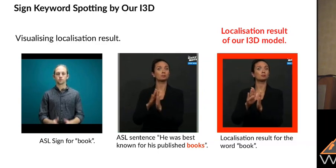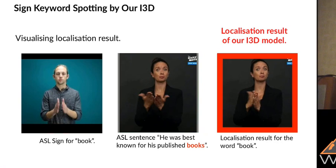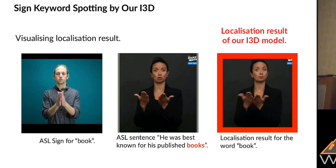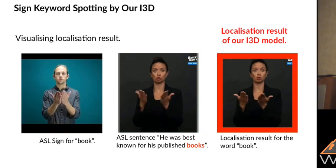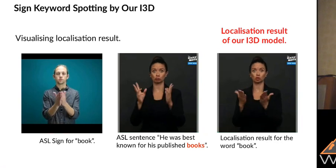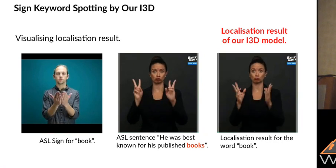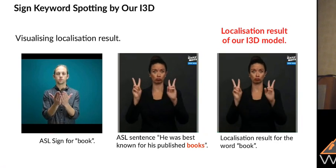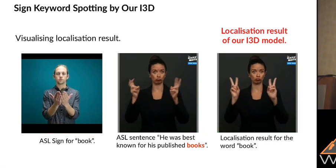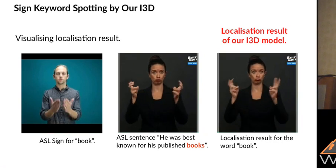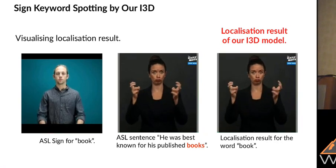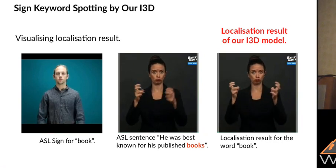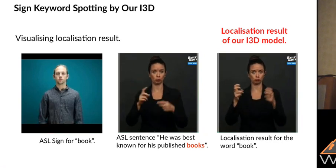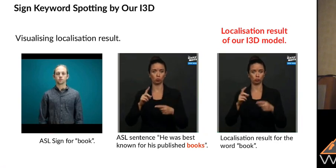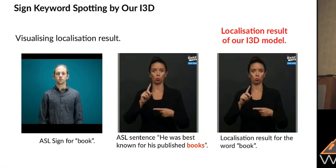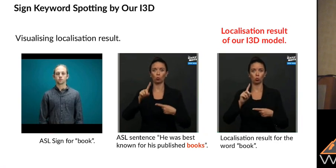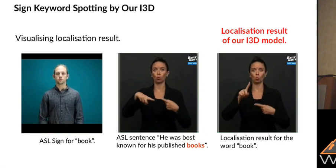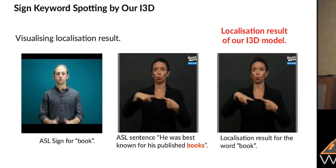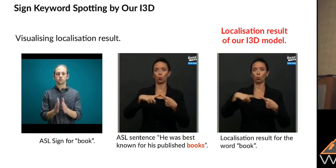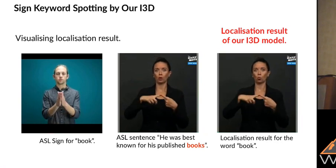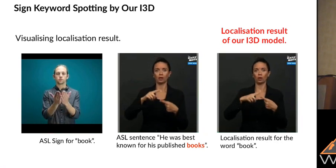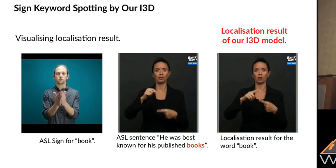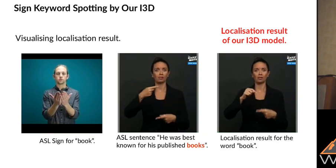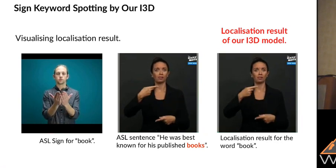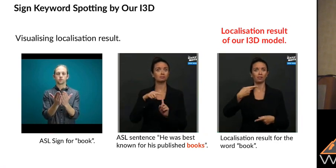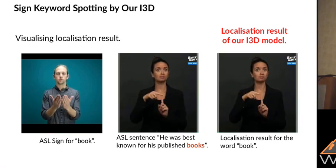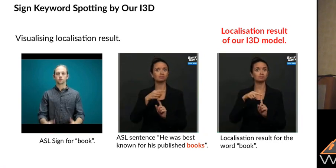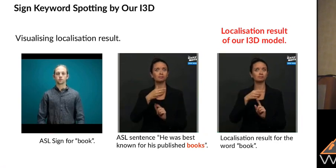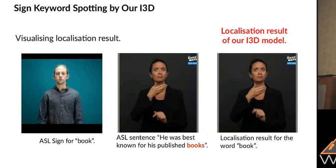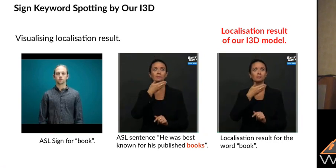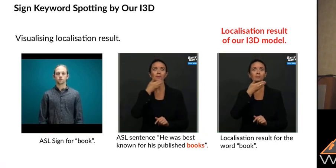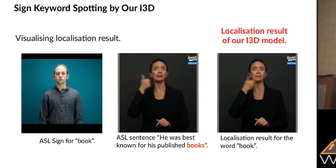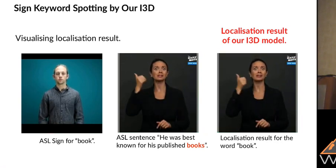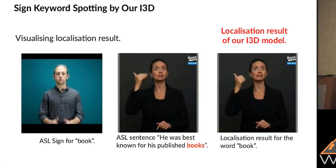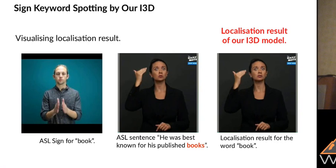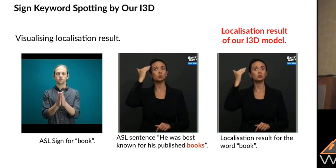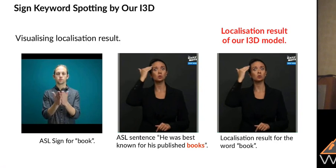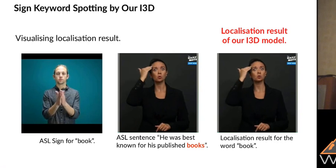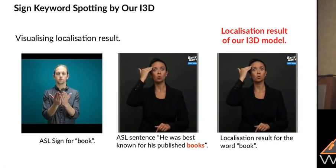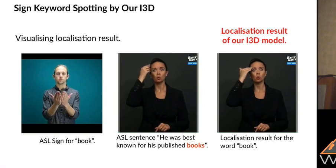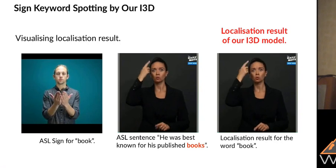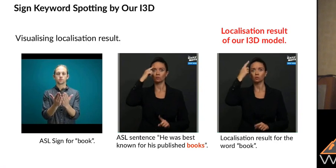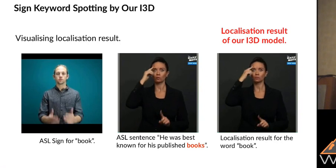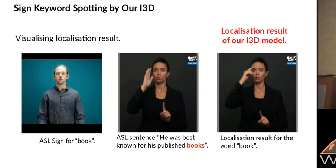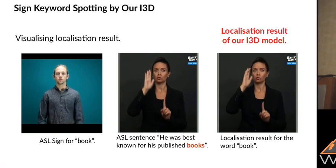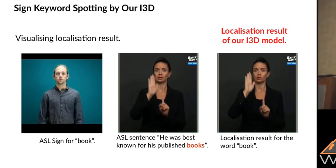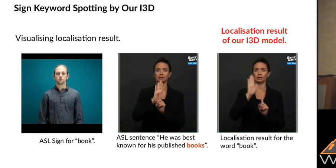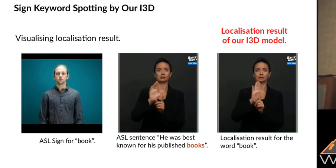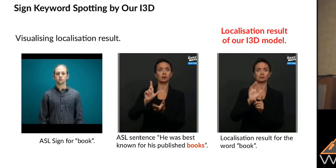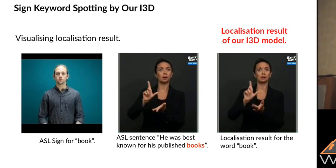results for the word books in the video. The localized segment is highlighted with a red bounding box.